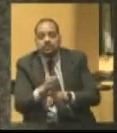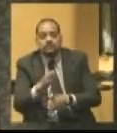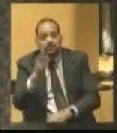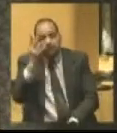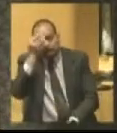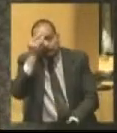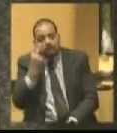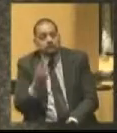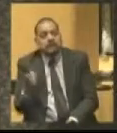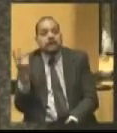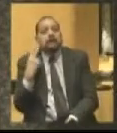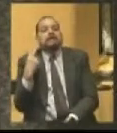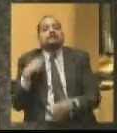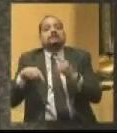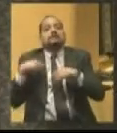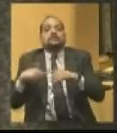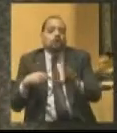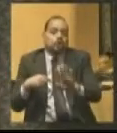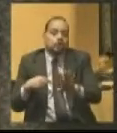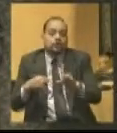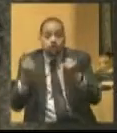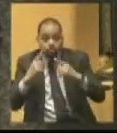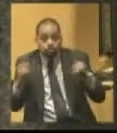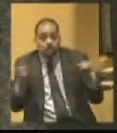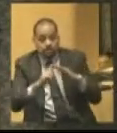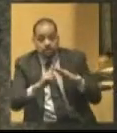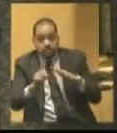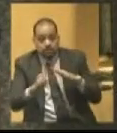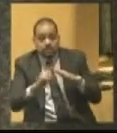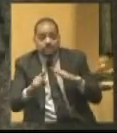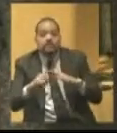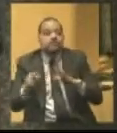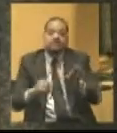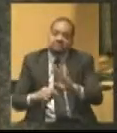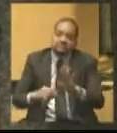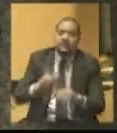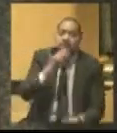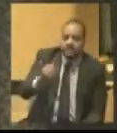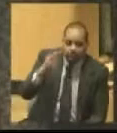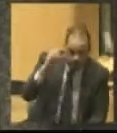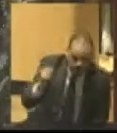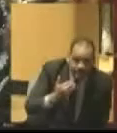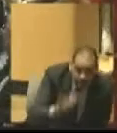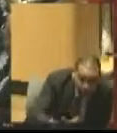great emancipator, it surely made him our greatest president. Thank you.